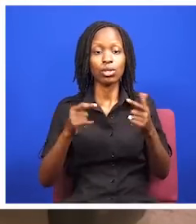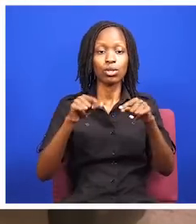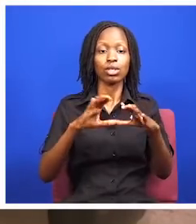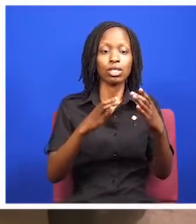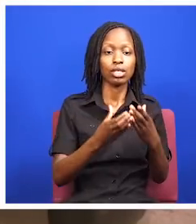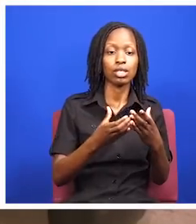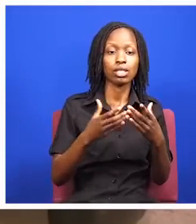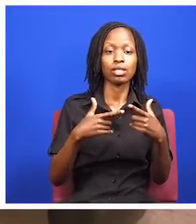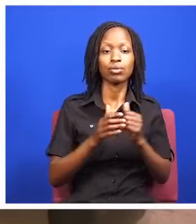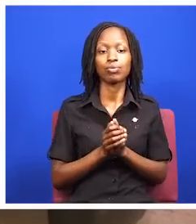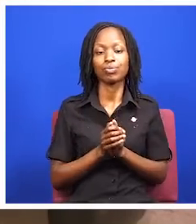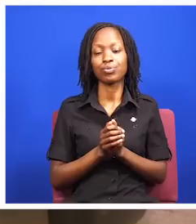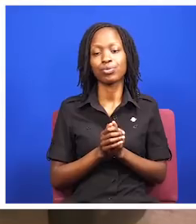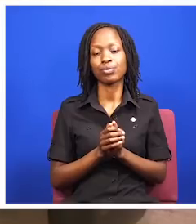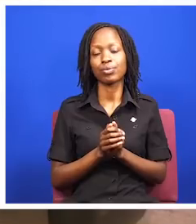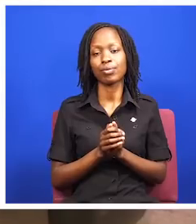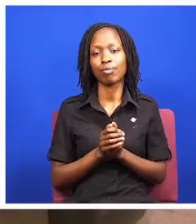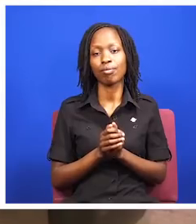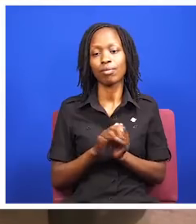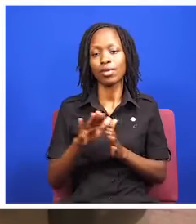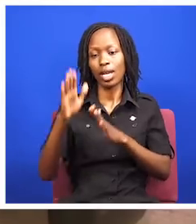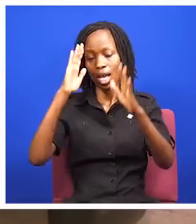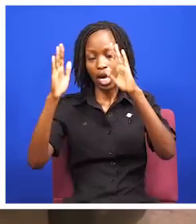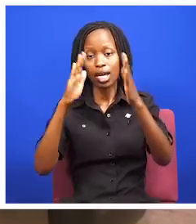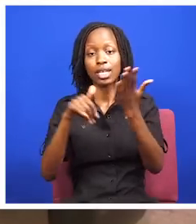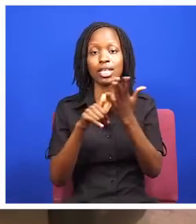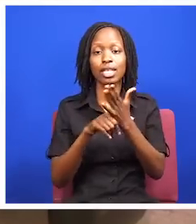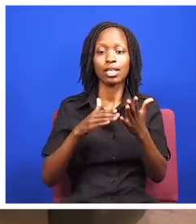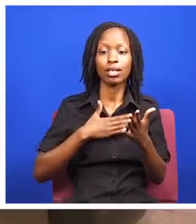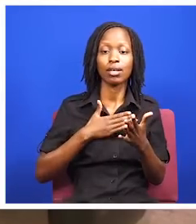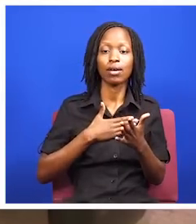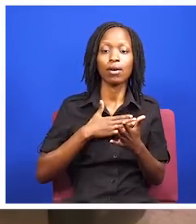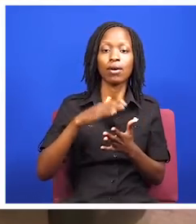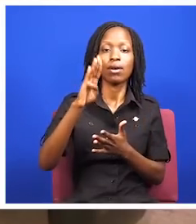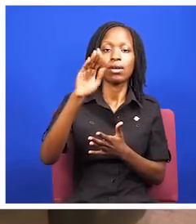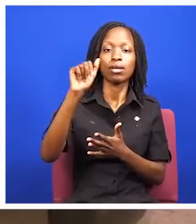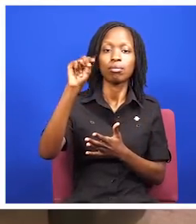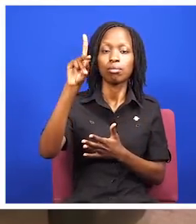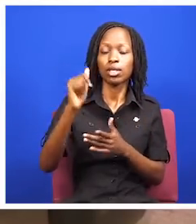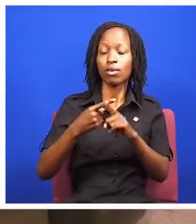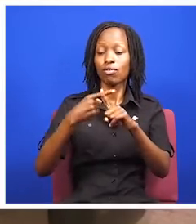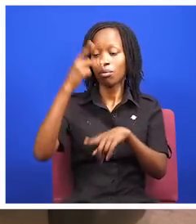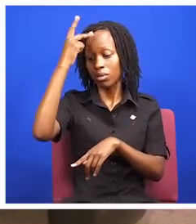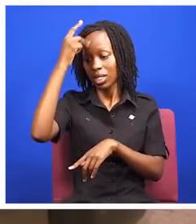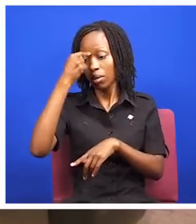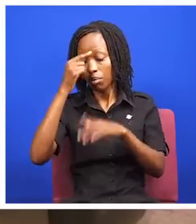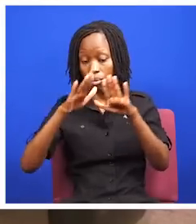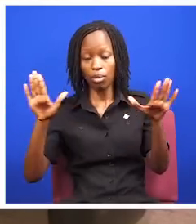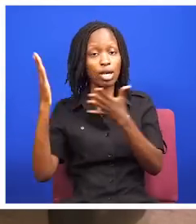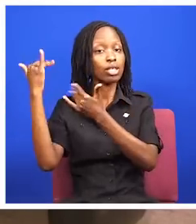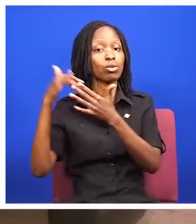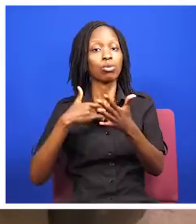lesson. Relax as I share the word of God with you. Hello there, my name is Bandav Devarakonda from CITAM Parklands,